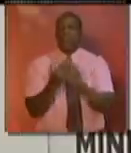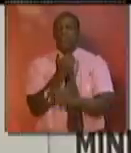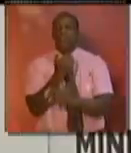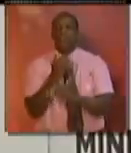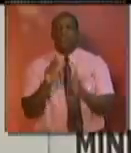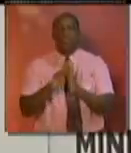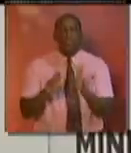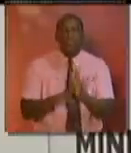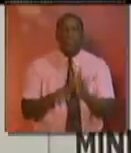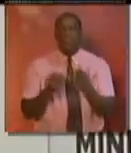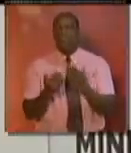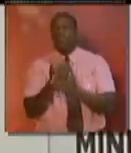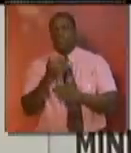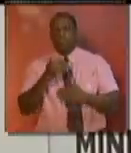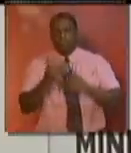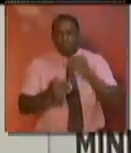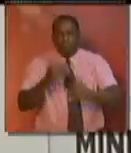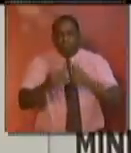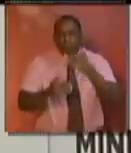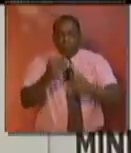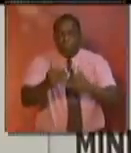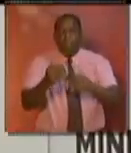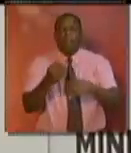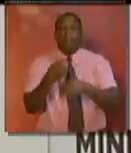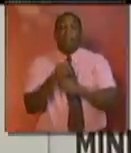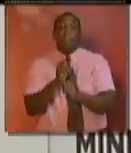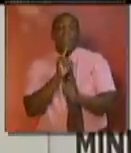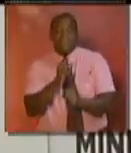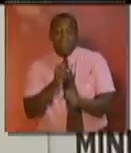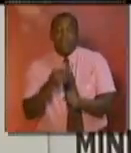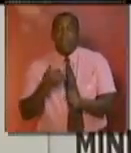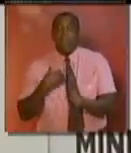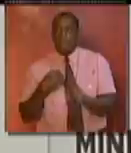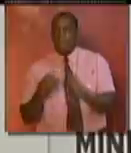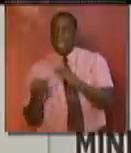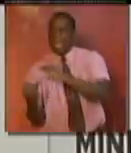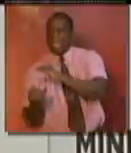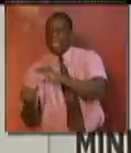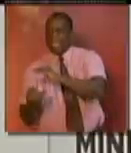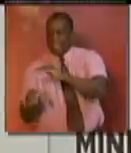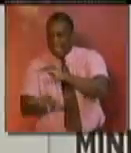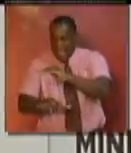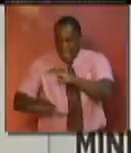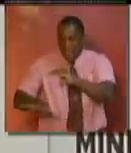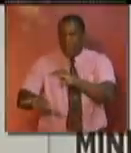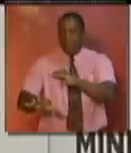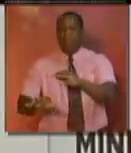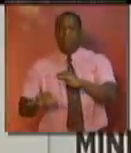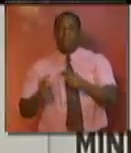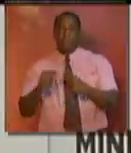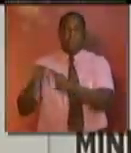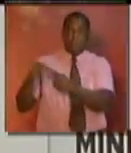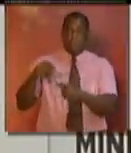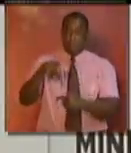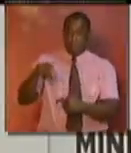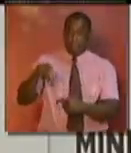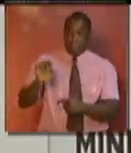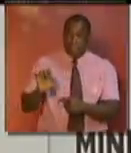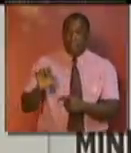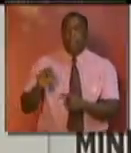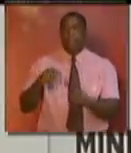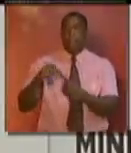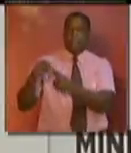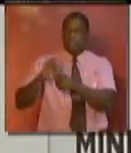areas to ensure that there were isolation areas, PPE, staff were trained, so that therefore all our